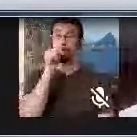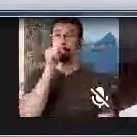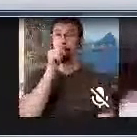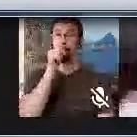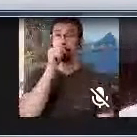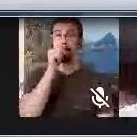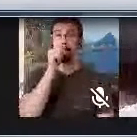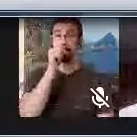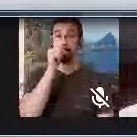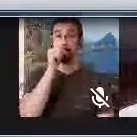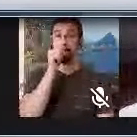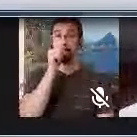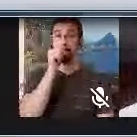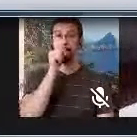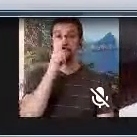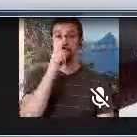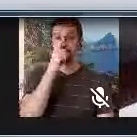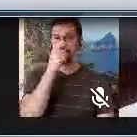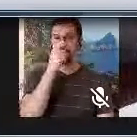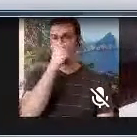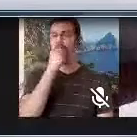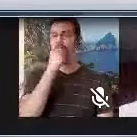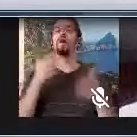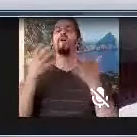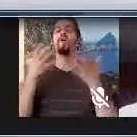Okay, so now to the interesting stuff.